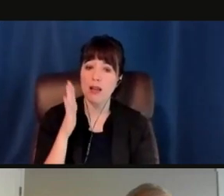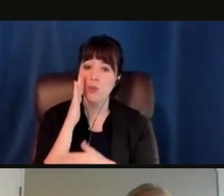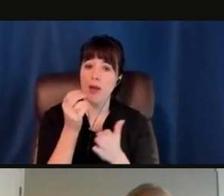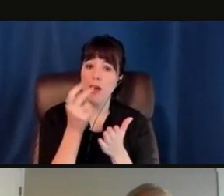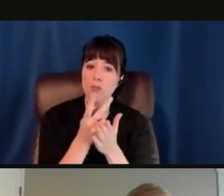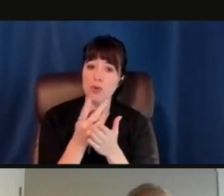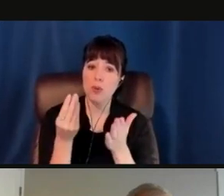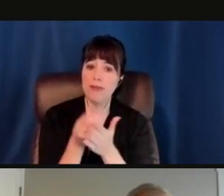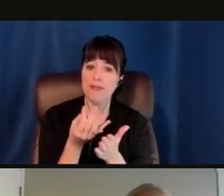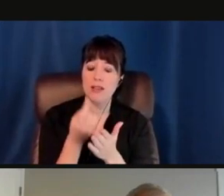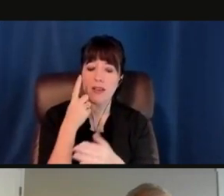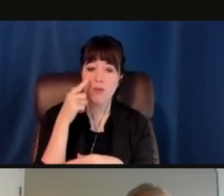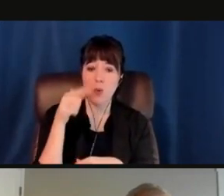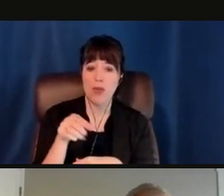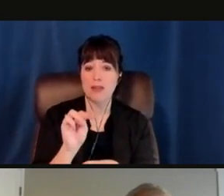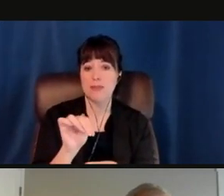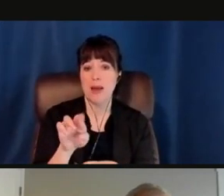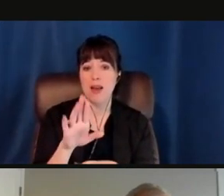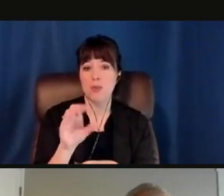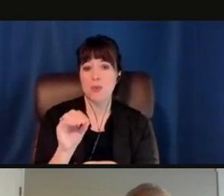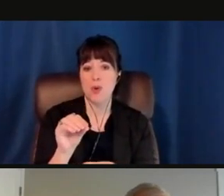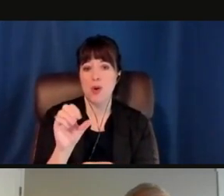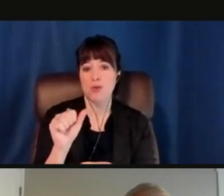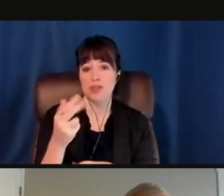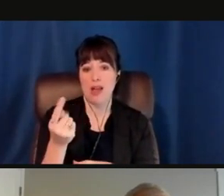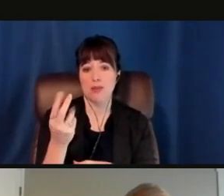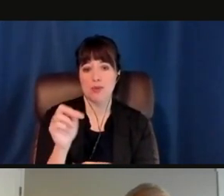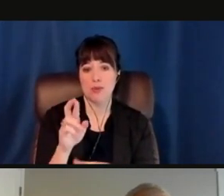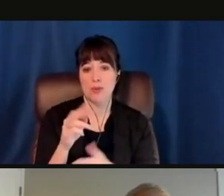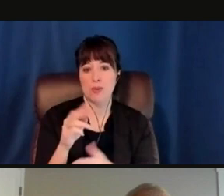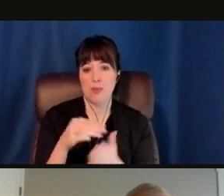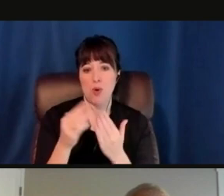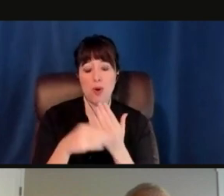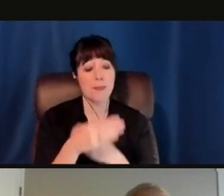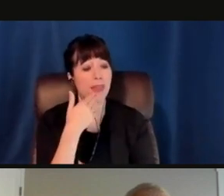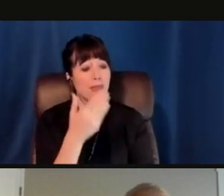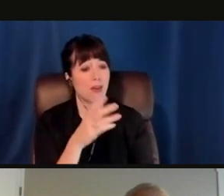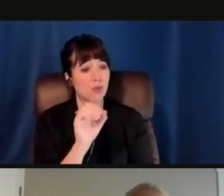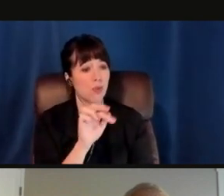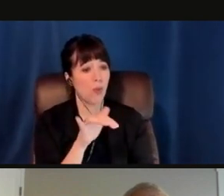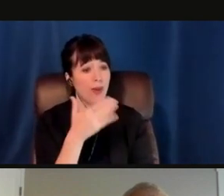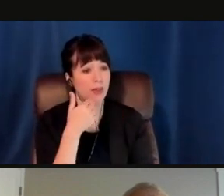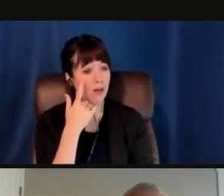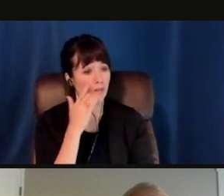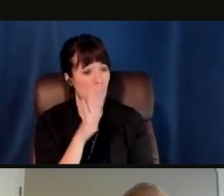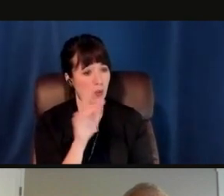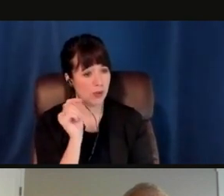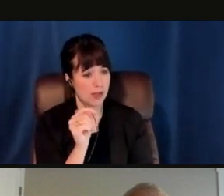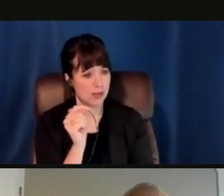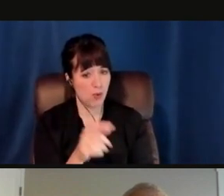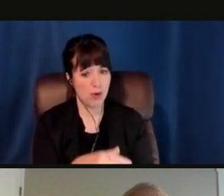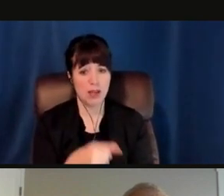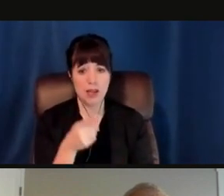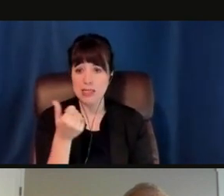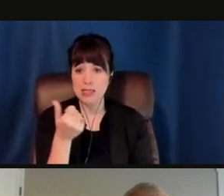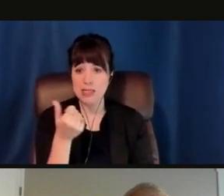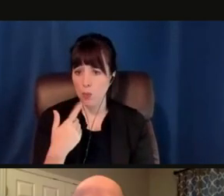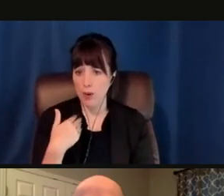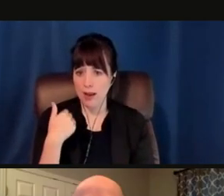for this micro shelter program. Thank you, Corey, and thank you for your testimony. Does anybody have any questions for